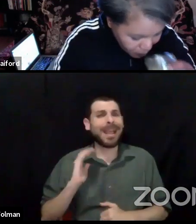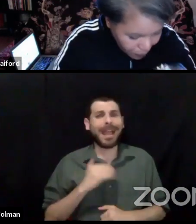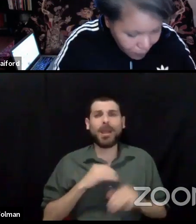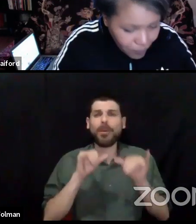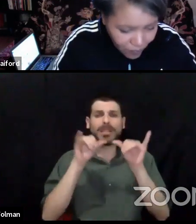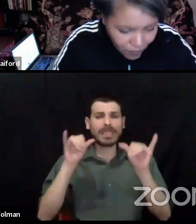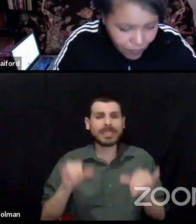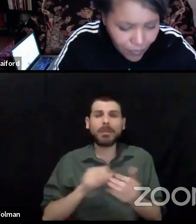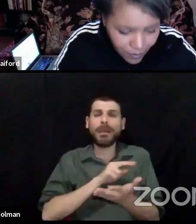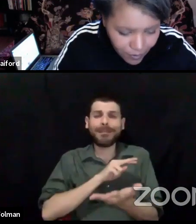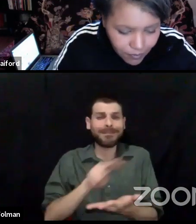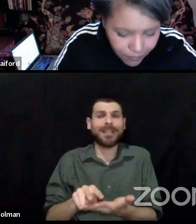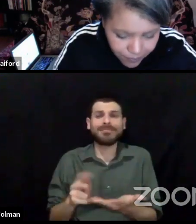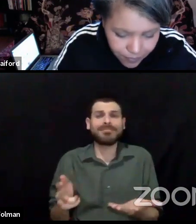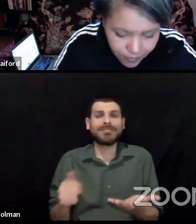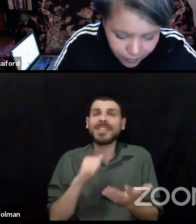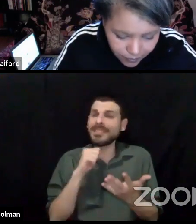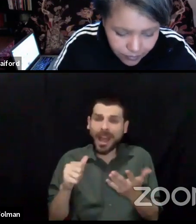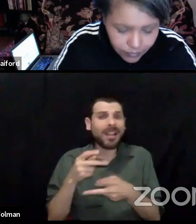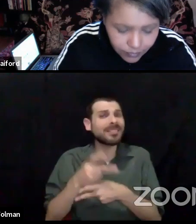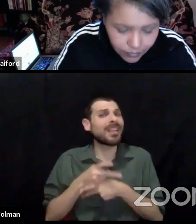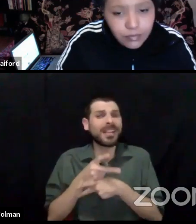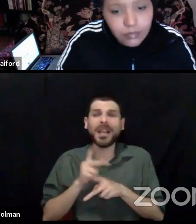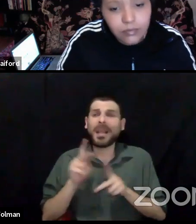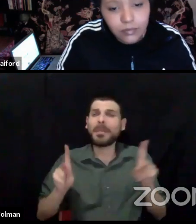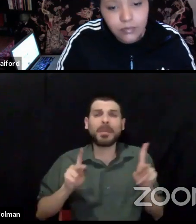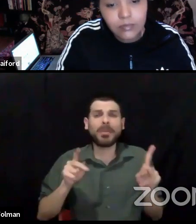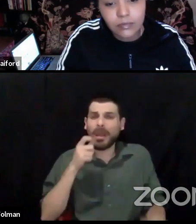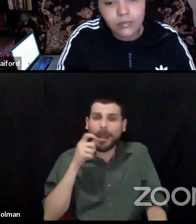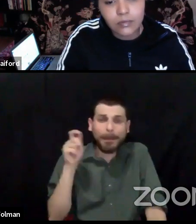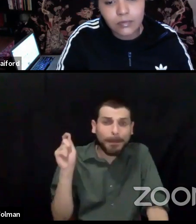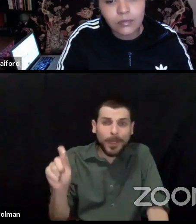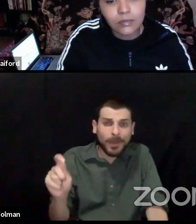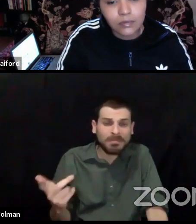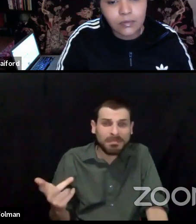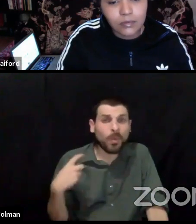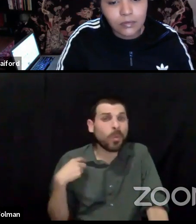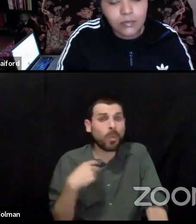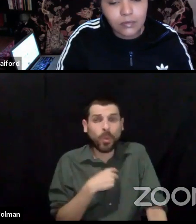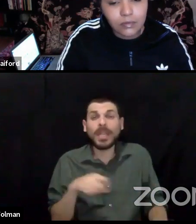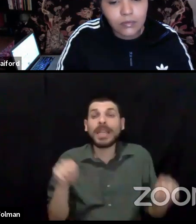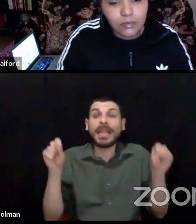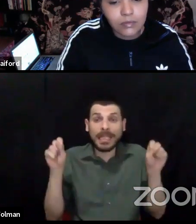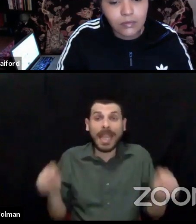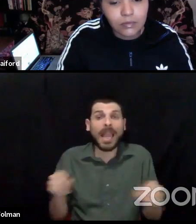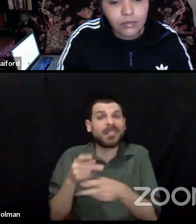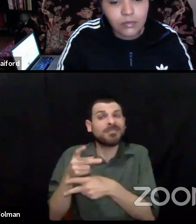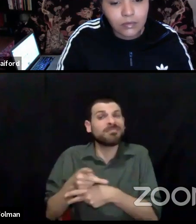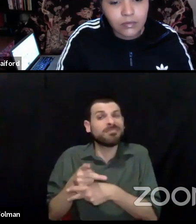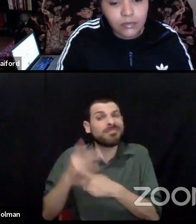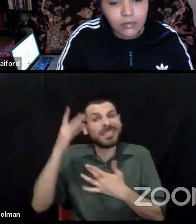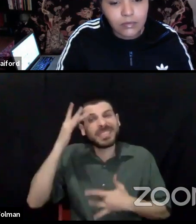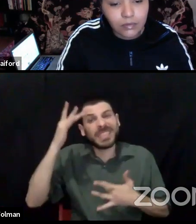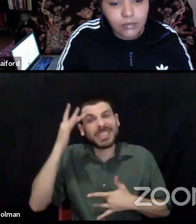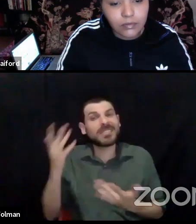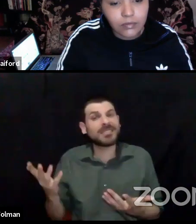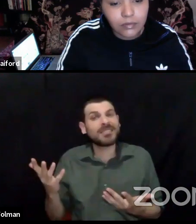people. Mm-hmm. We have the means to take care of the sick, but we choose